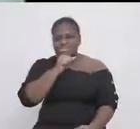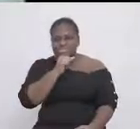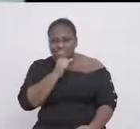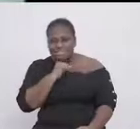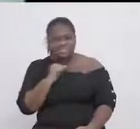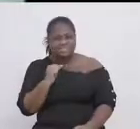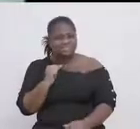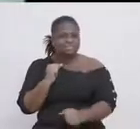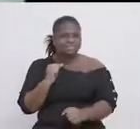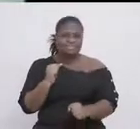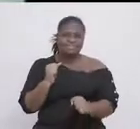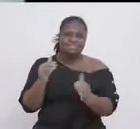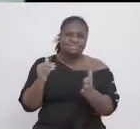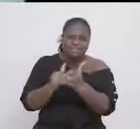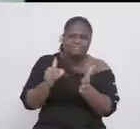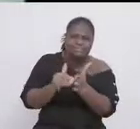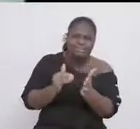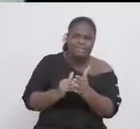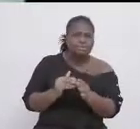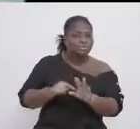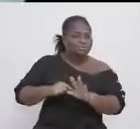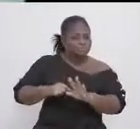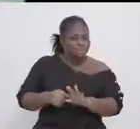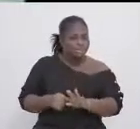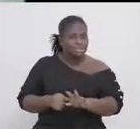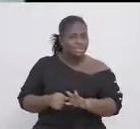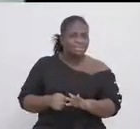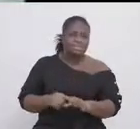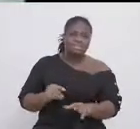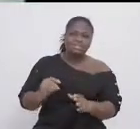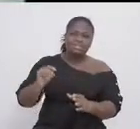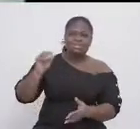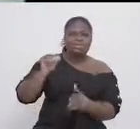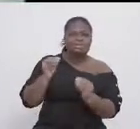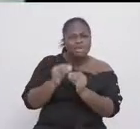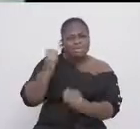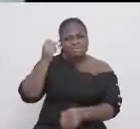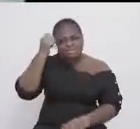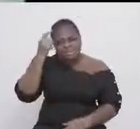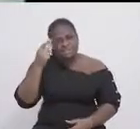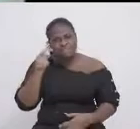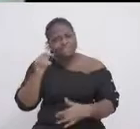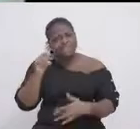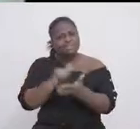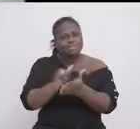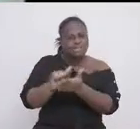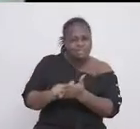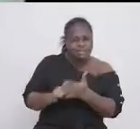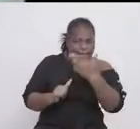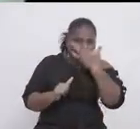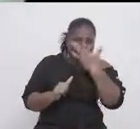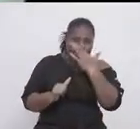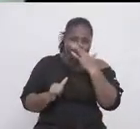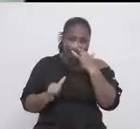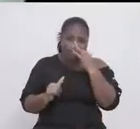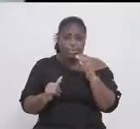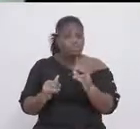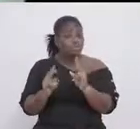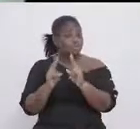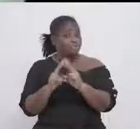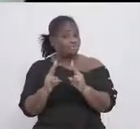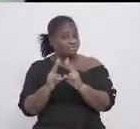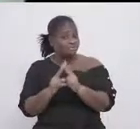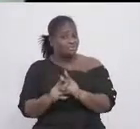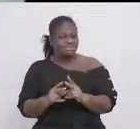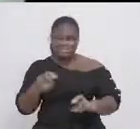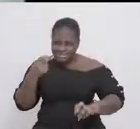rigorous studies at MEST, and I have to start all the way from HTML, understanding the logic, the loop. It was really like